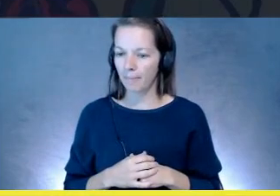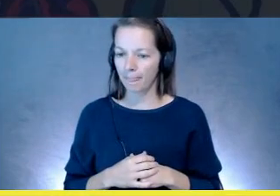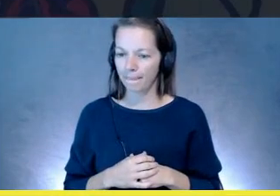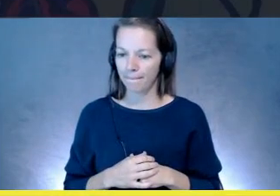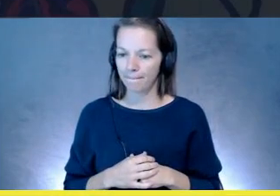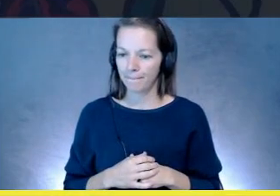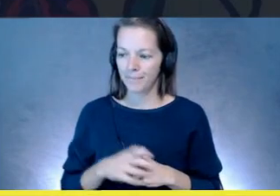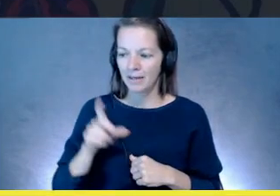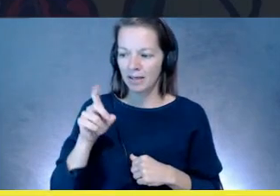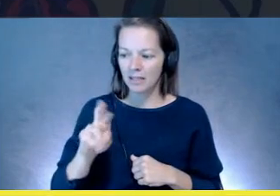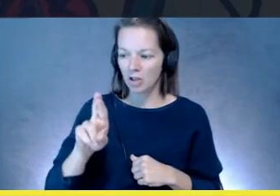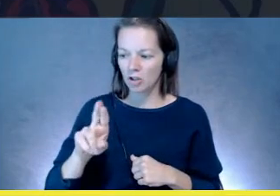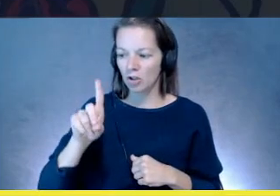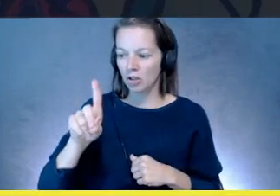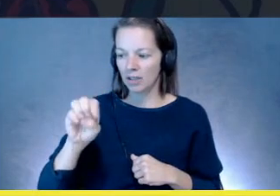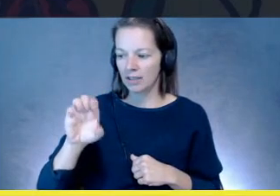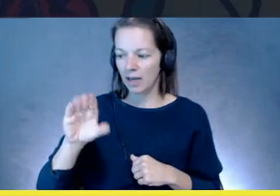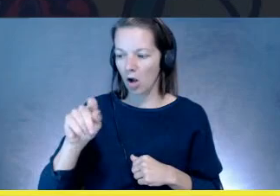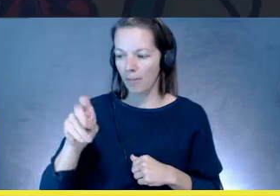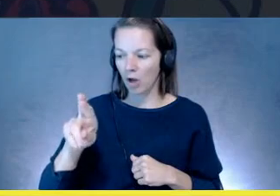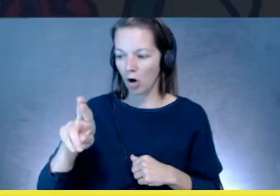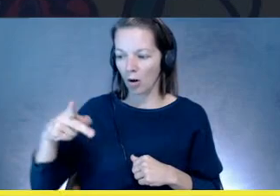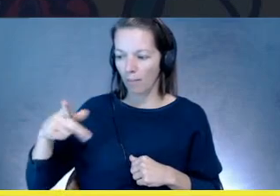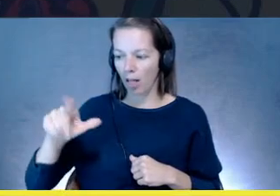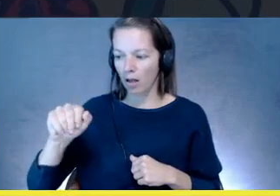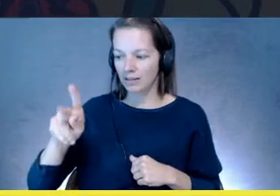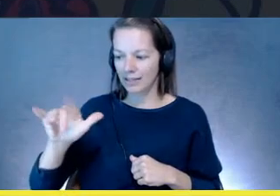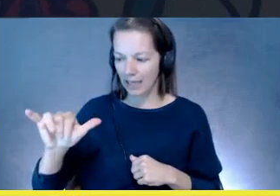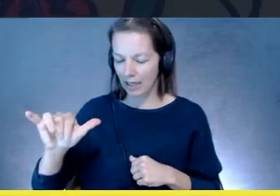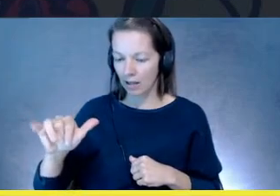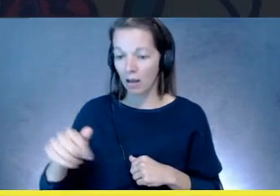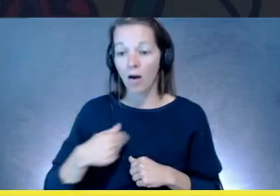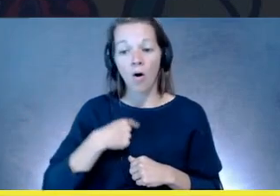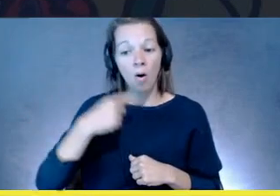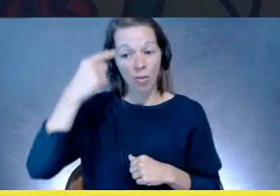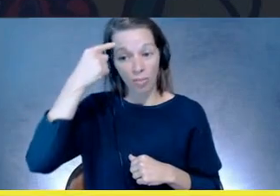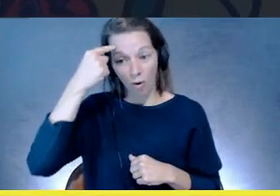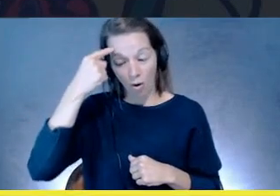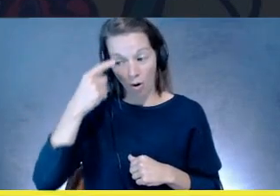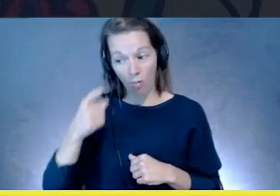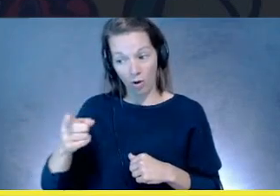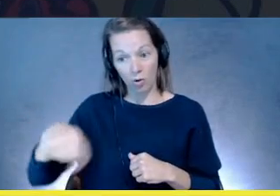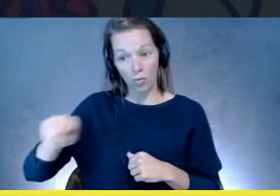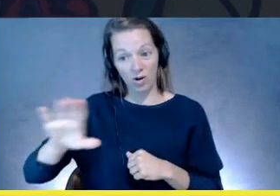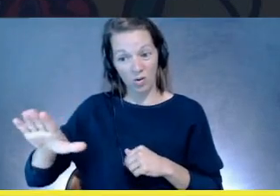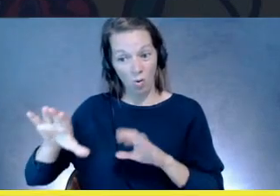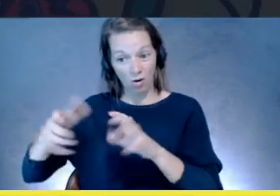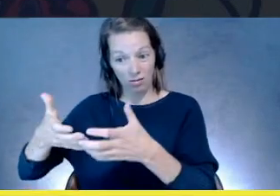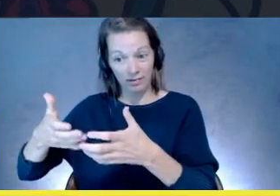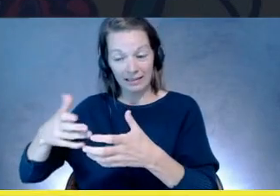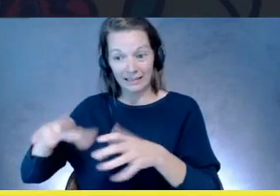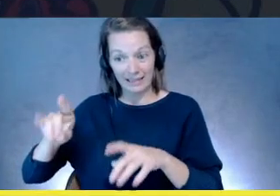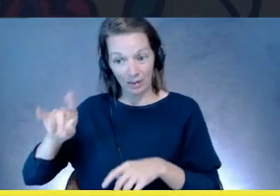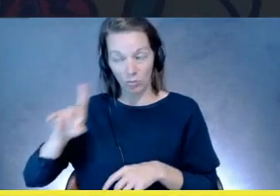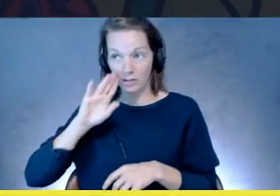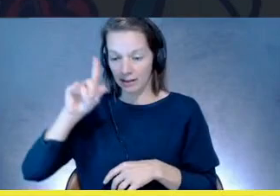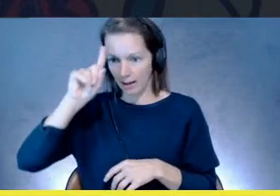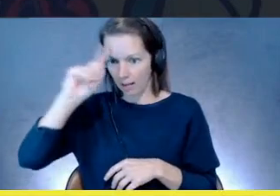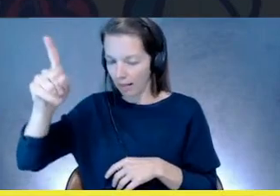Dr. Ducomier-Plosky, I thought what you and your colleagues did was just so clever, going